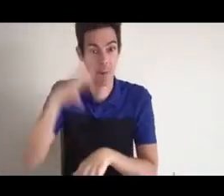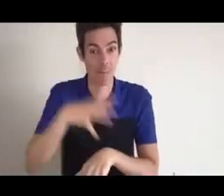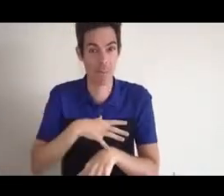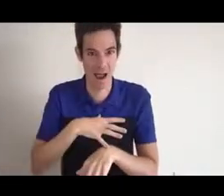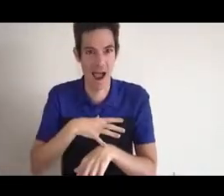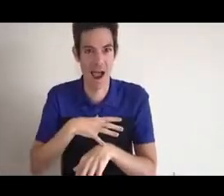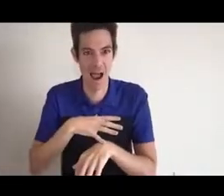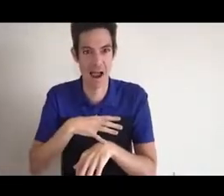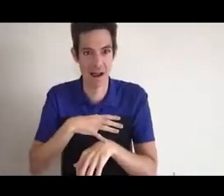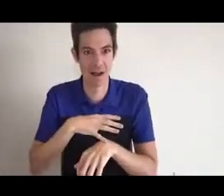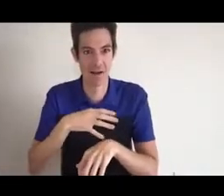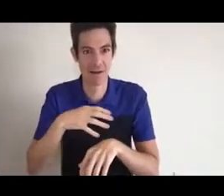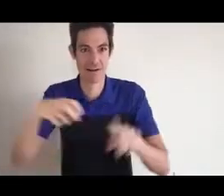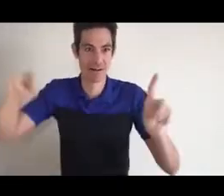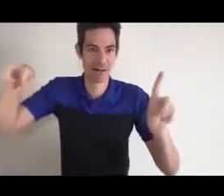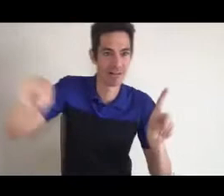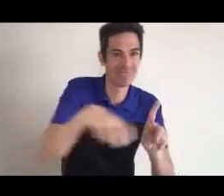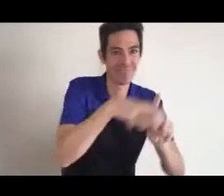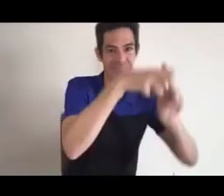states, Spider-Man